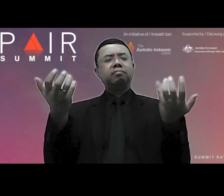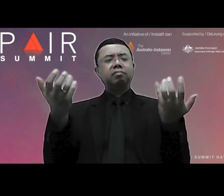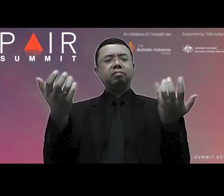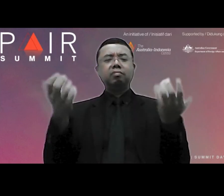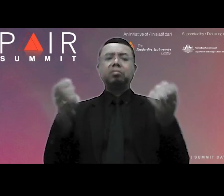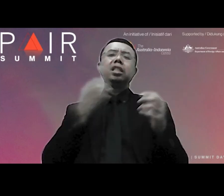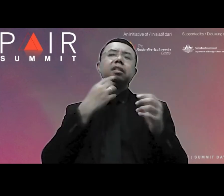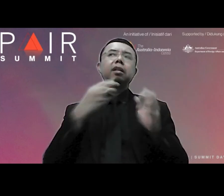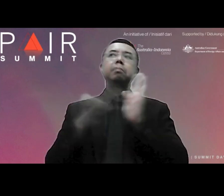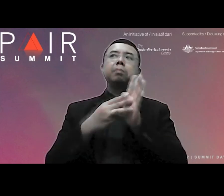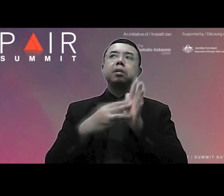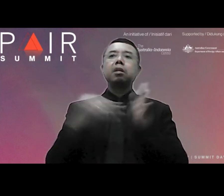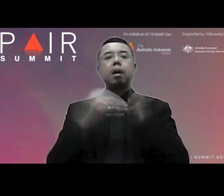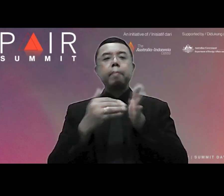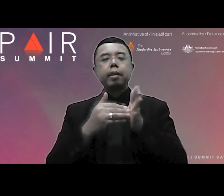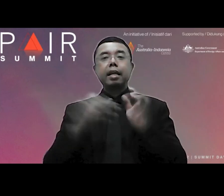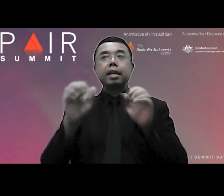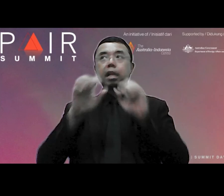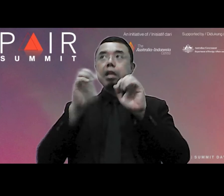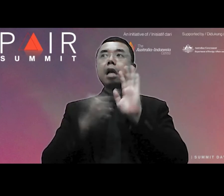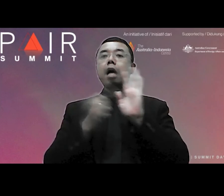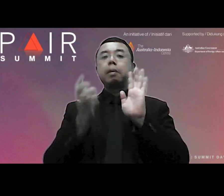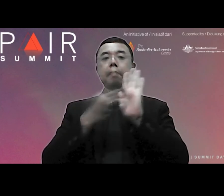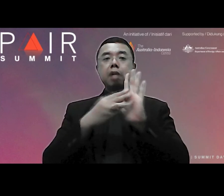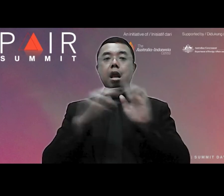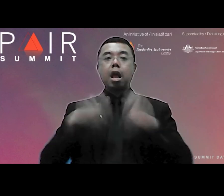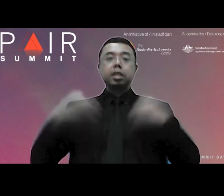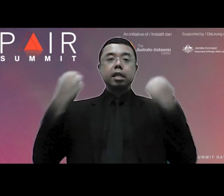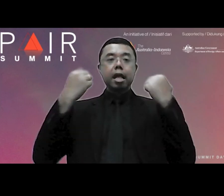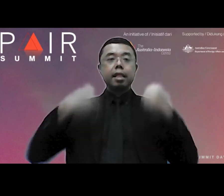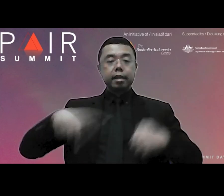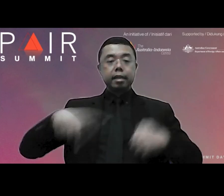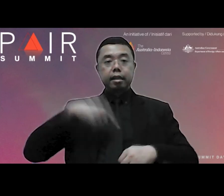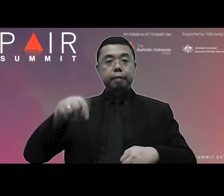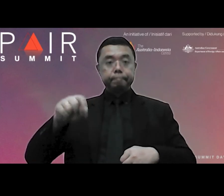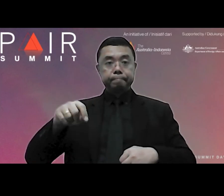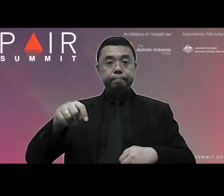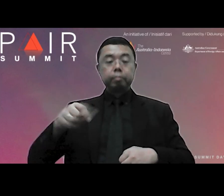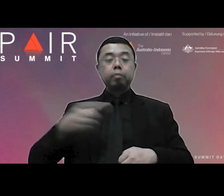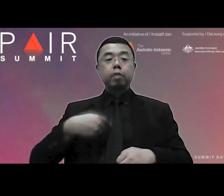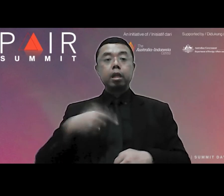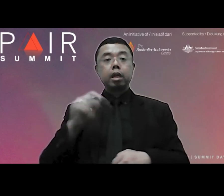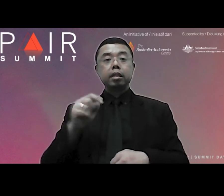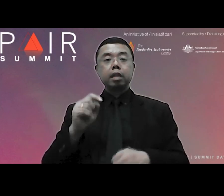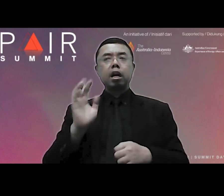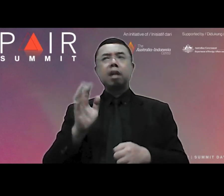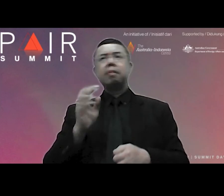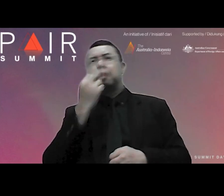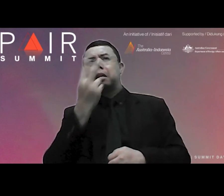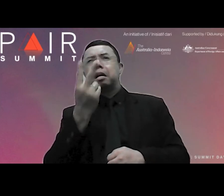both grappled with shortages of healthcare workers and personal protective equipment, and our data systems have had to